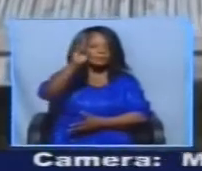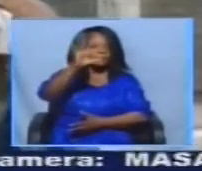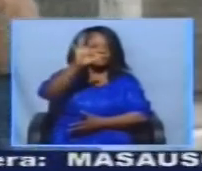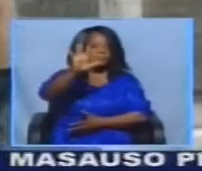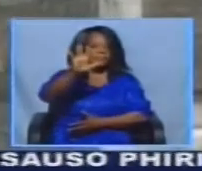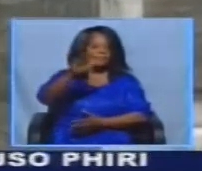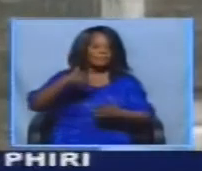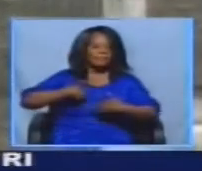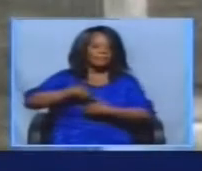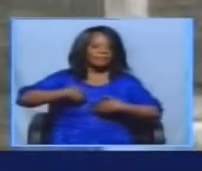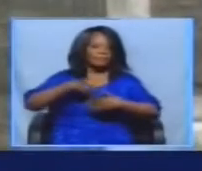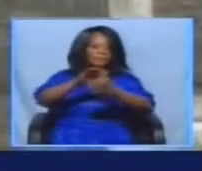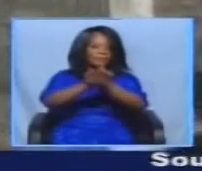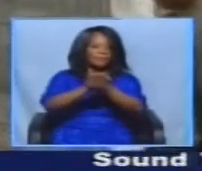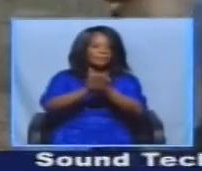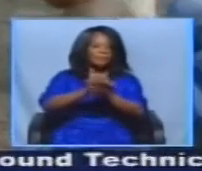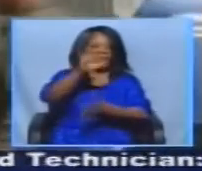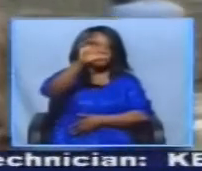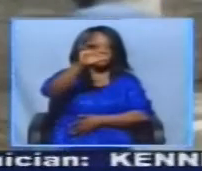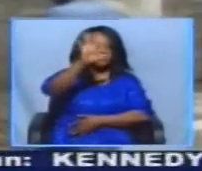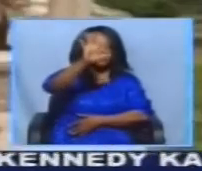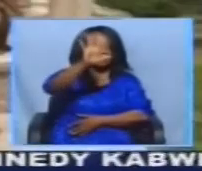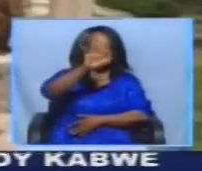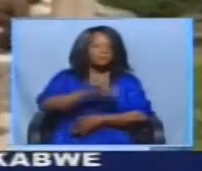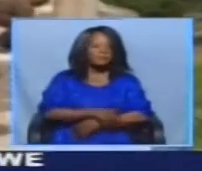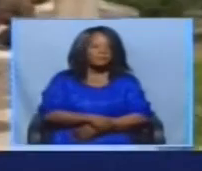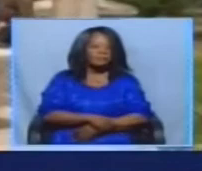375 livestock cooperatives in 5 provinces.